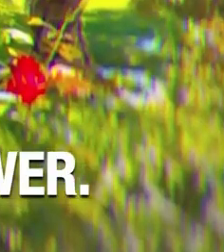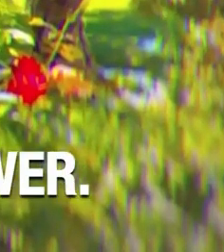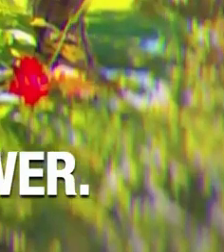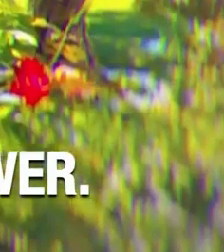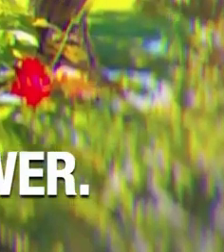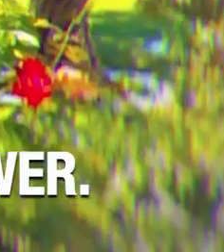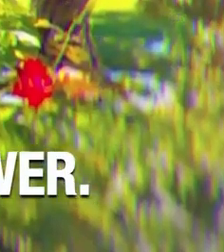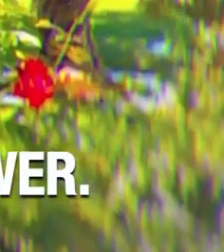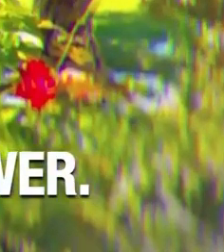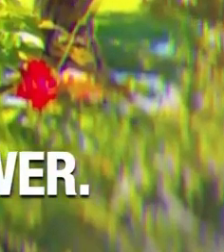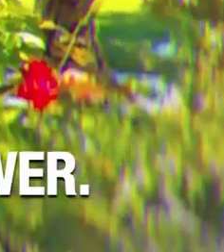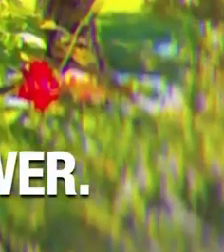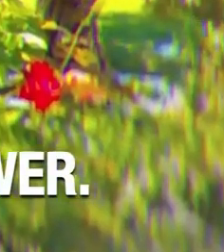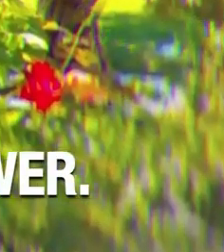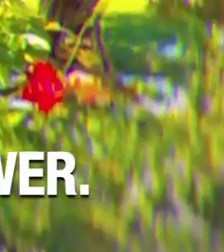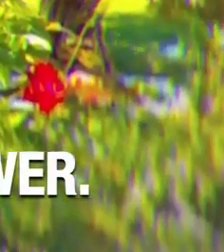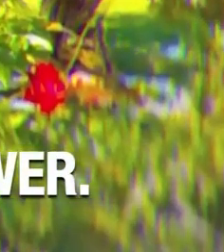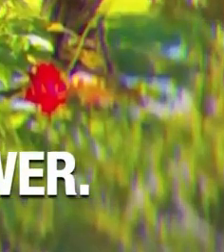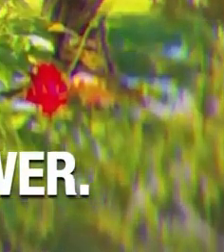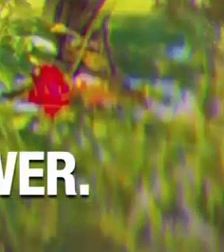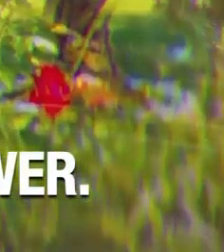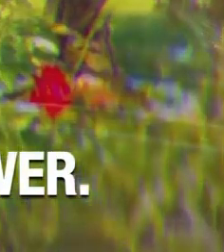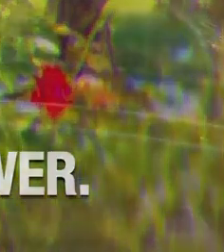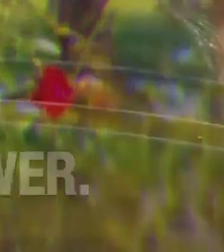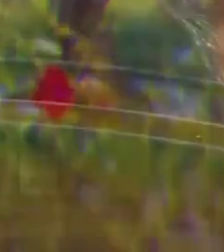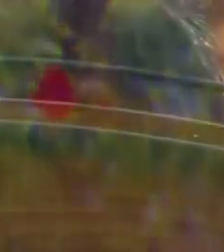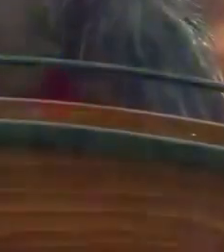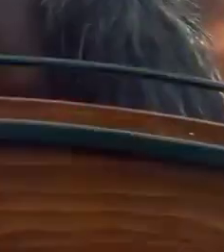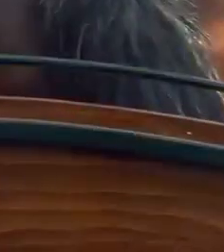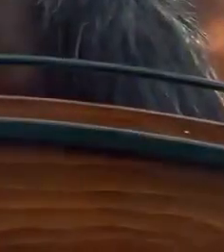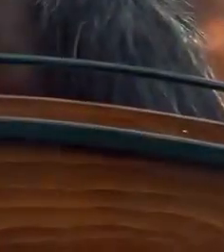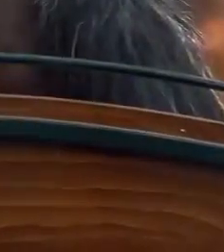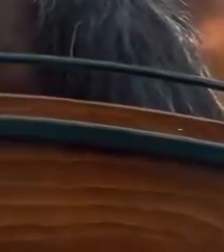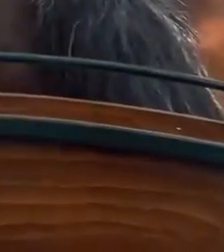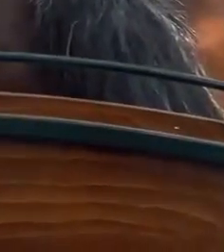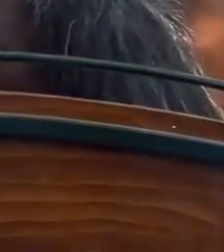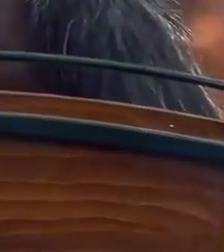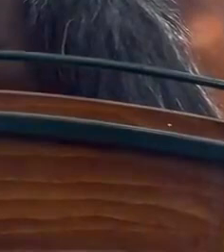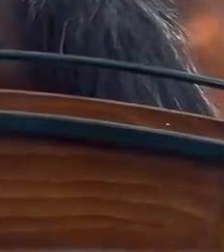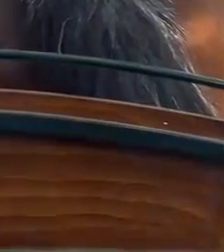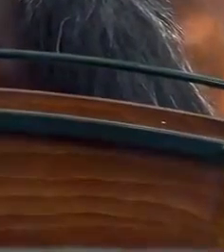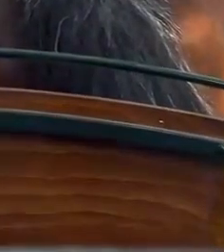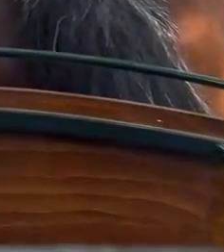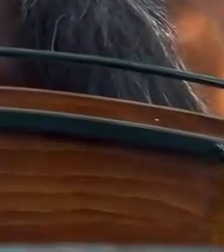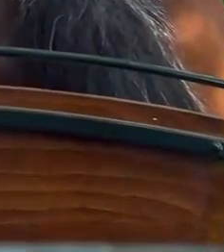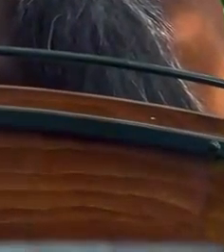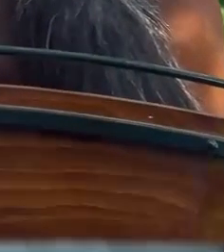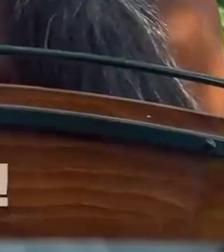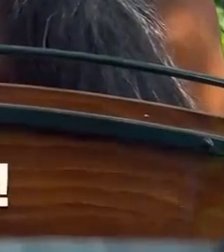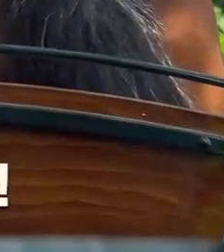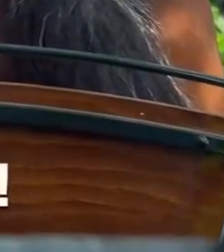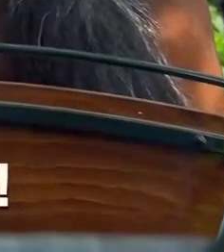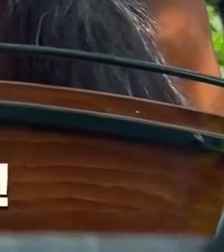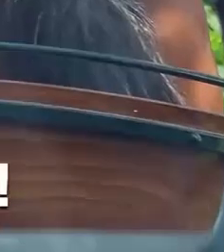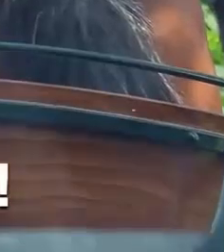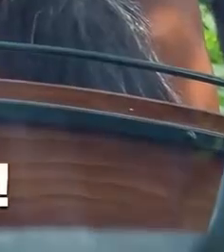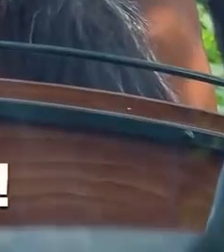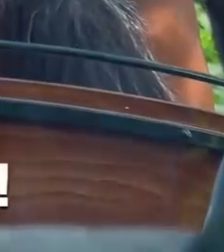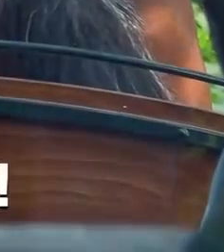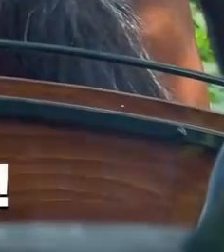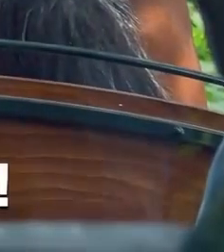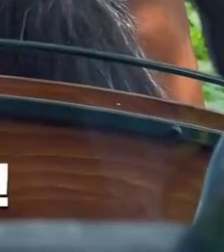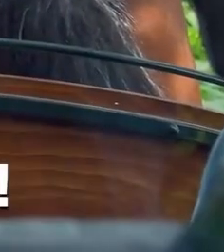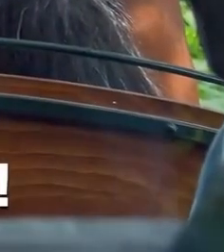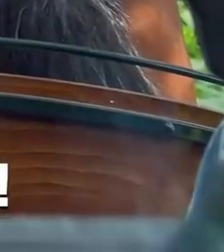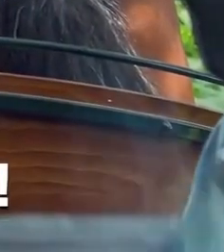pomegranates were in flower. For I knew it, my soul